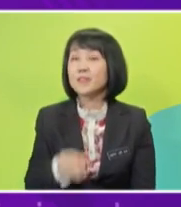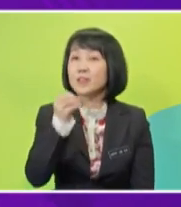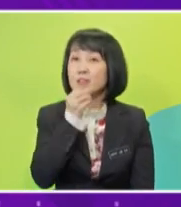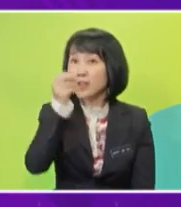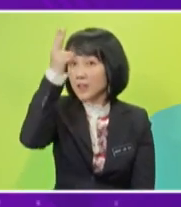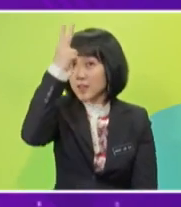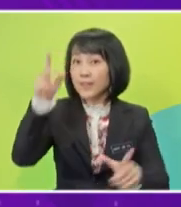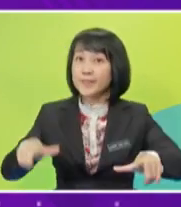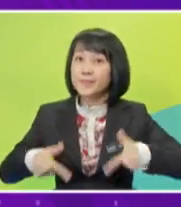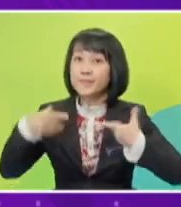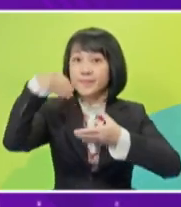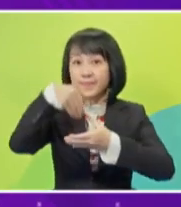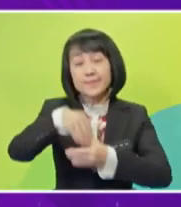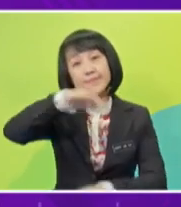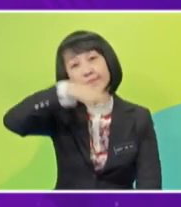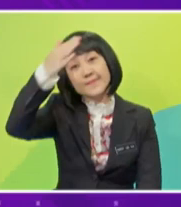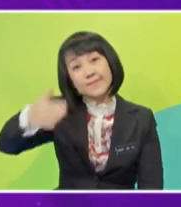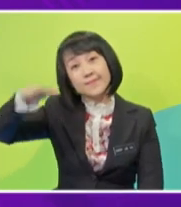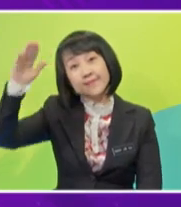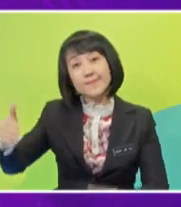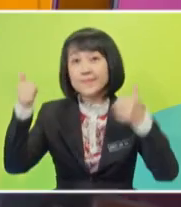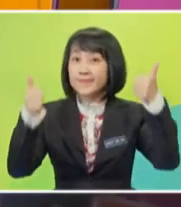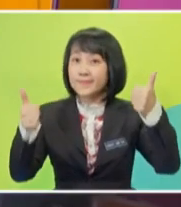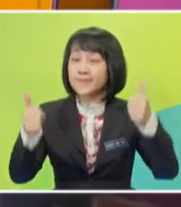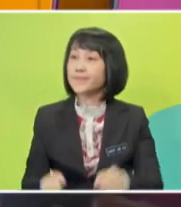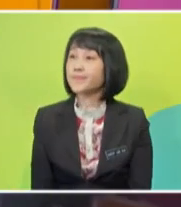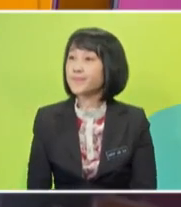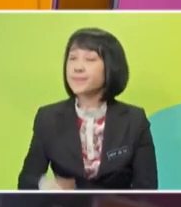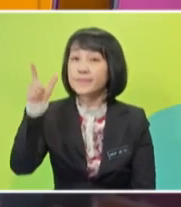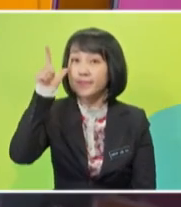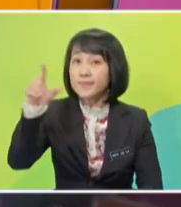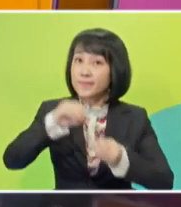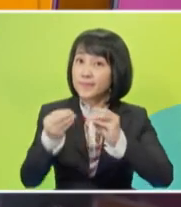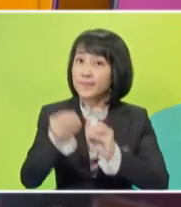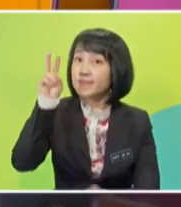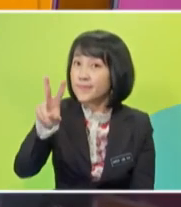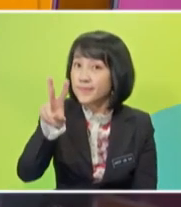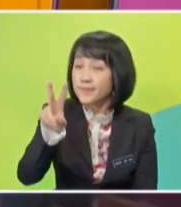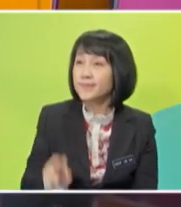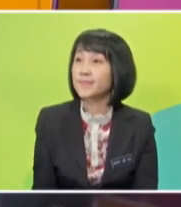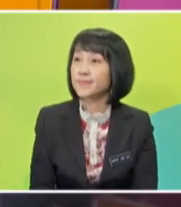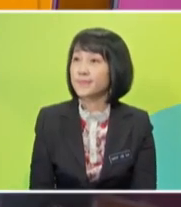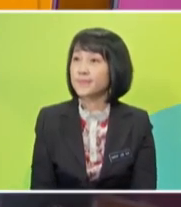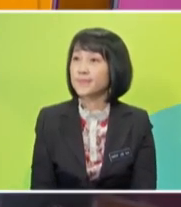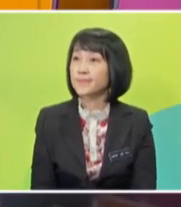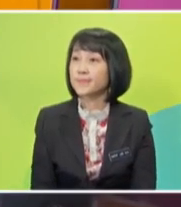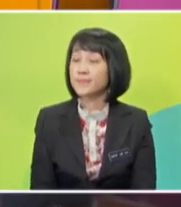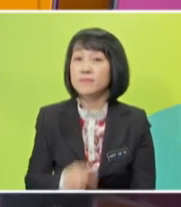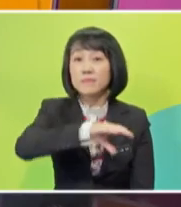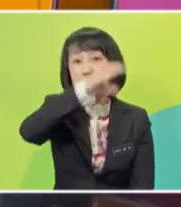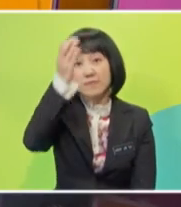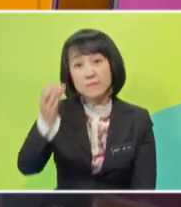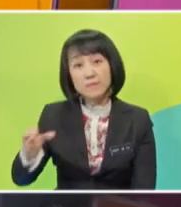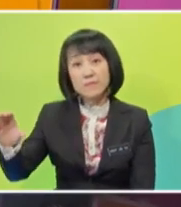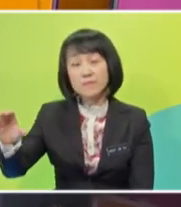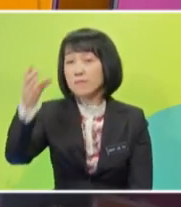in the mountains. Very good. Now let's look at number 2. What do you think about this one? Camel